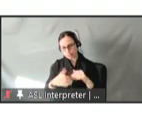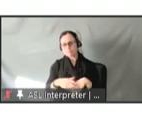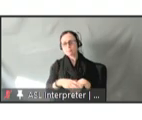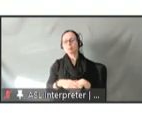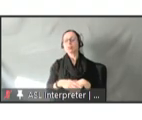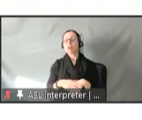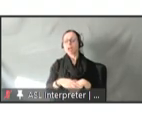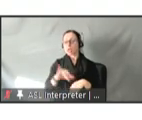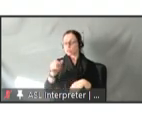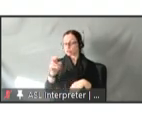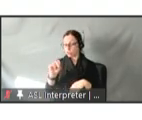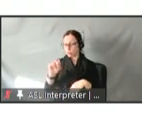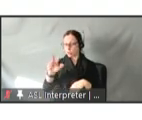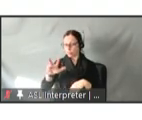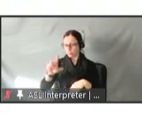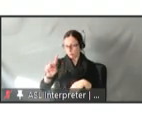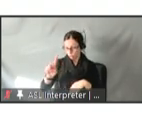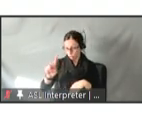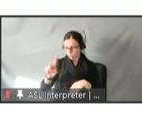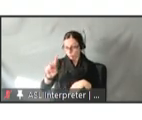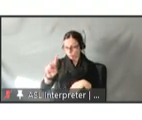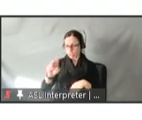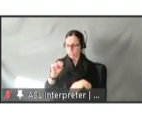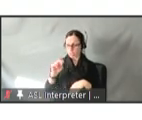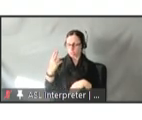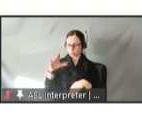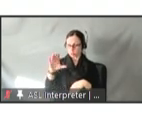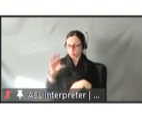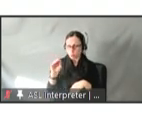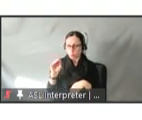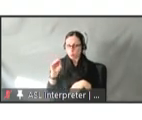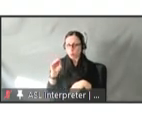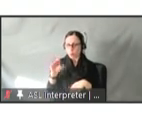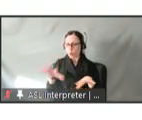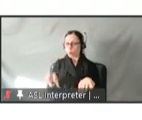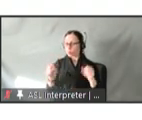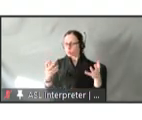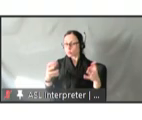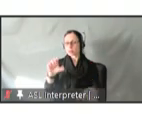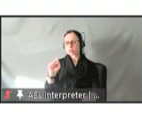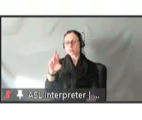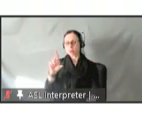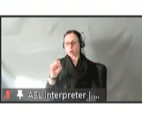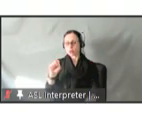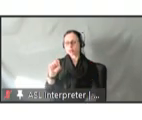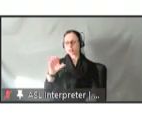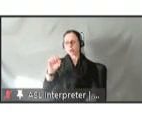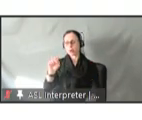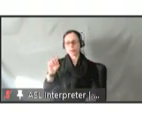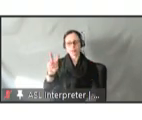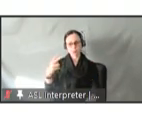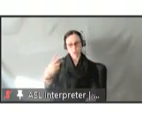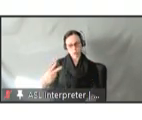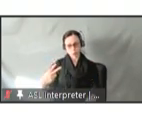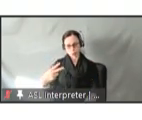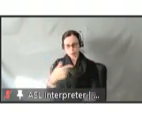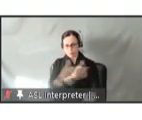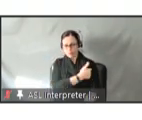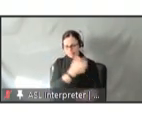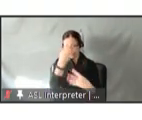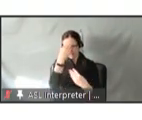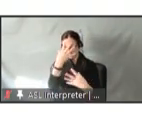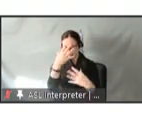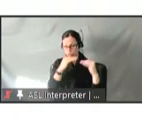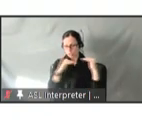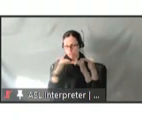On January 31st, Nacho hosted the SARS-CoV-2 Vaccines Information Equity